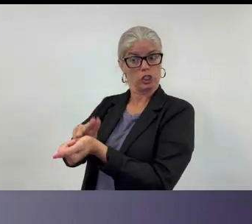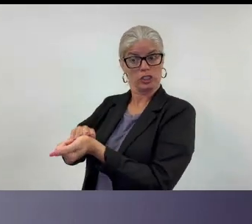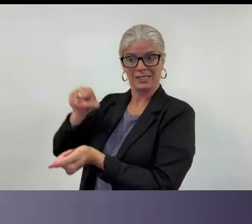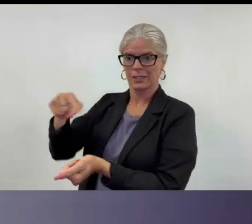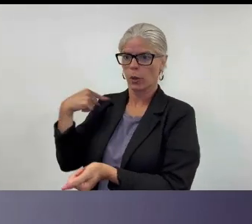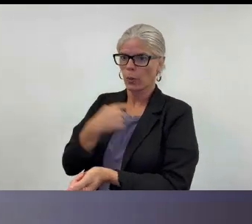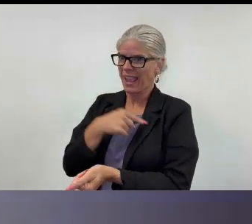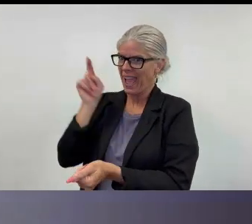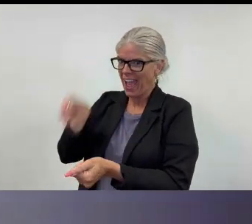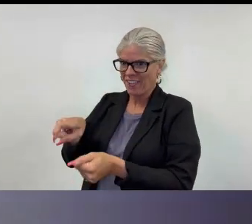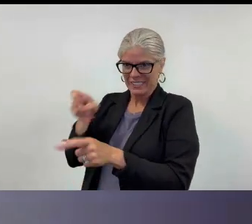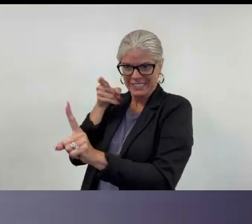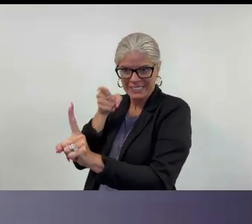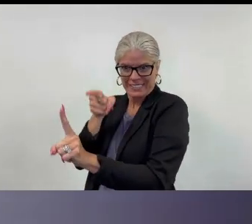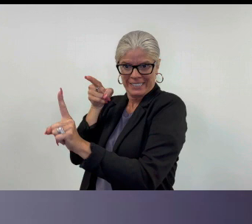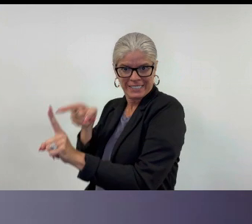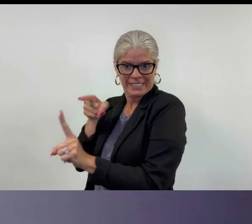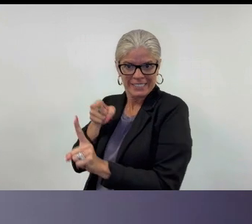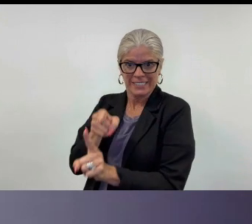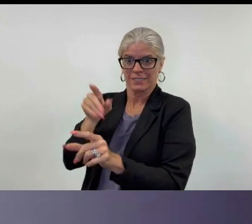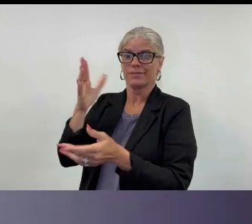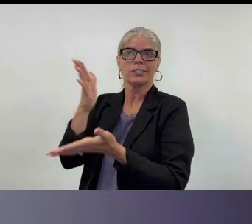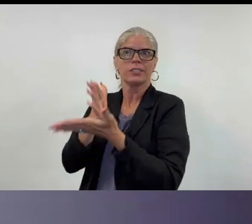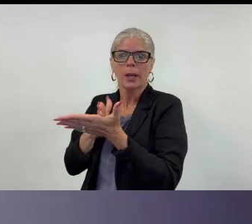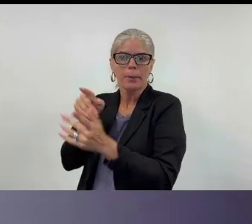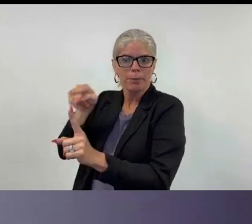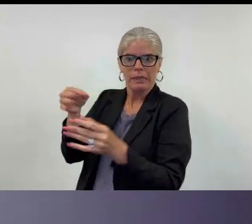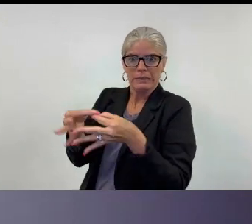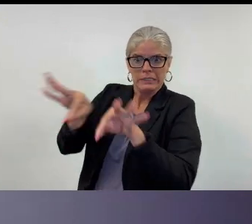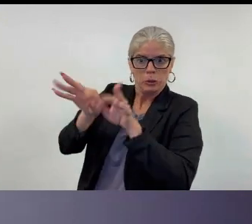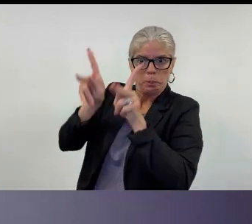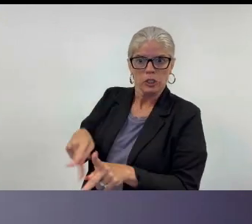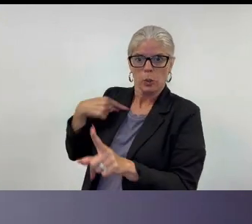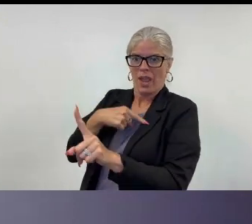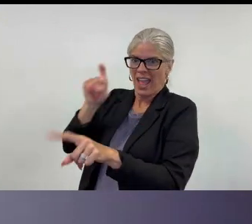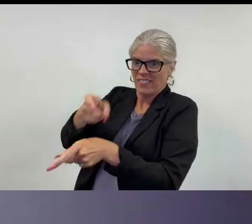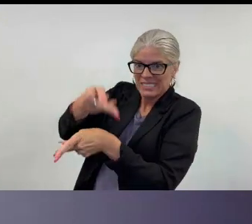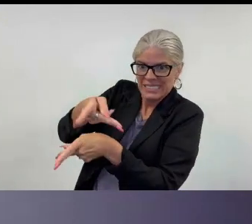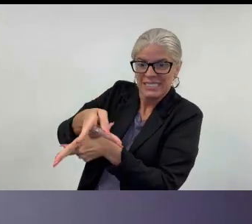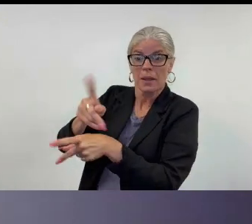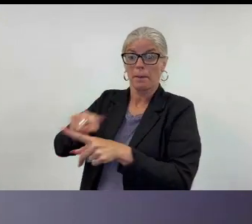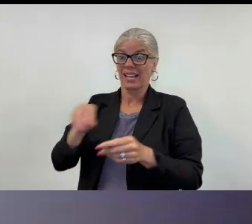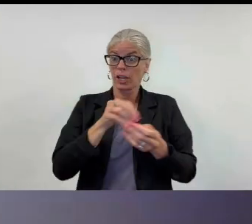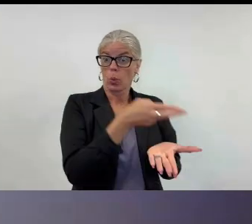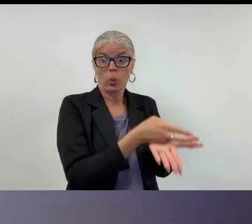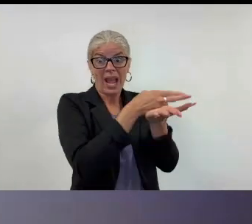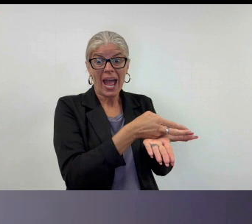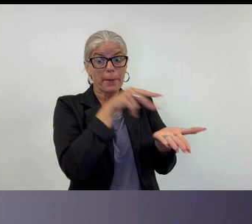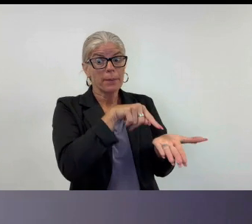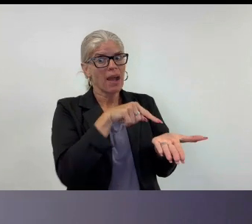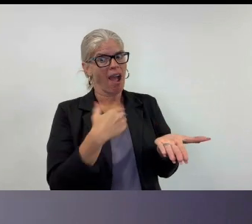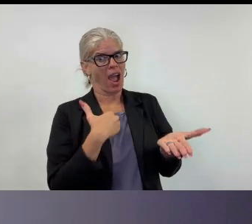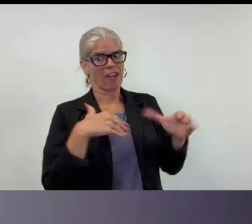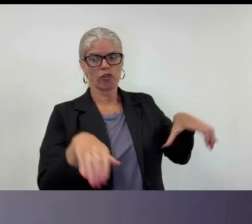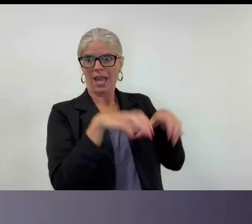especially in nursing, we are activity specific in who is the most urgent person is who we